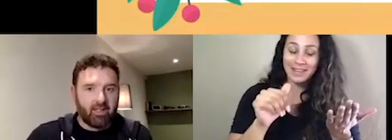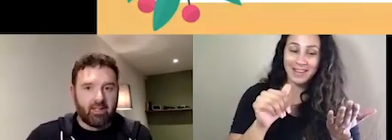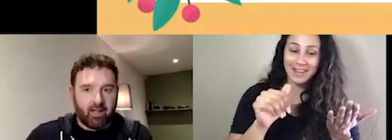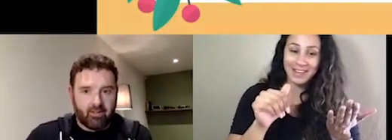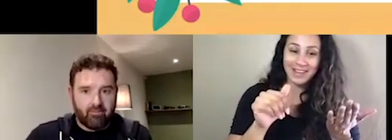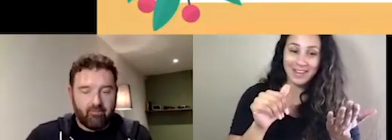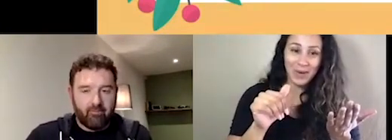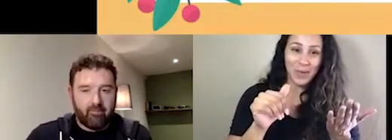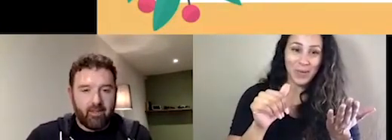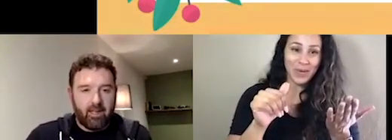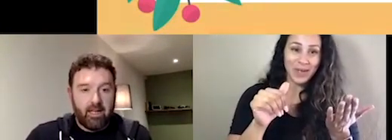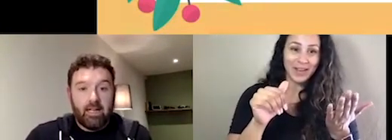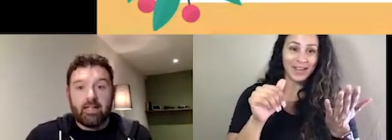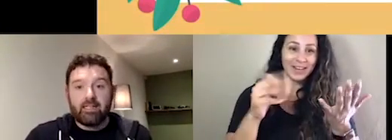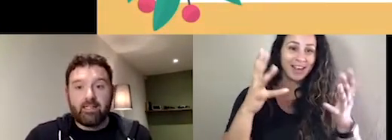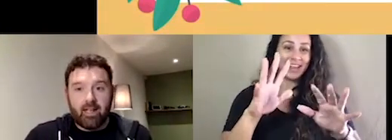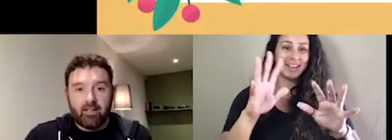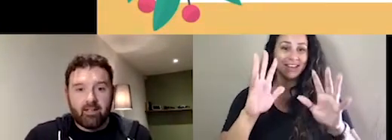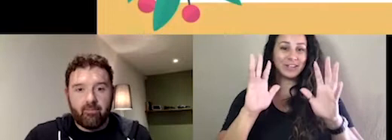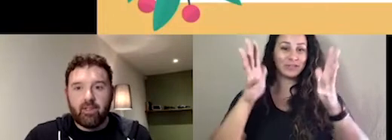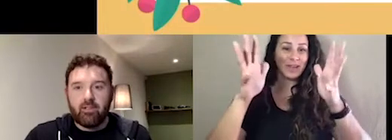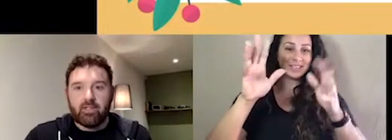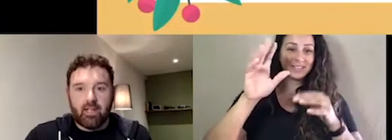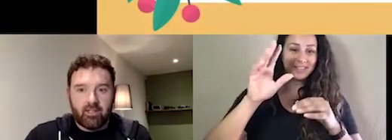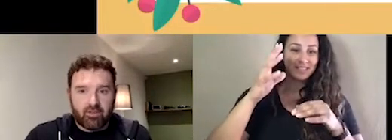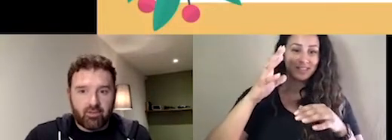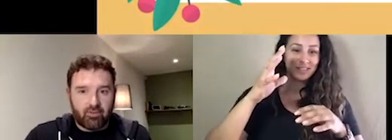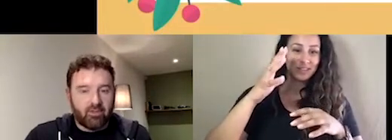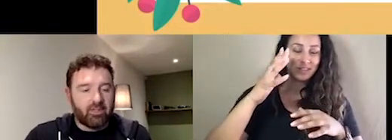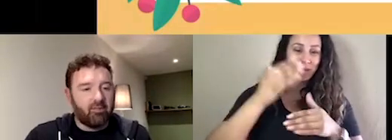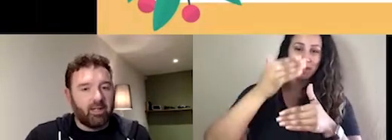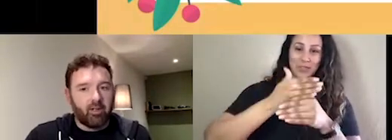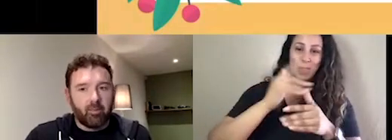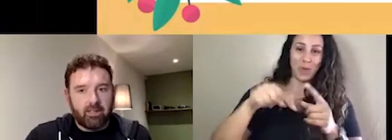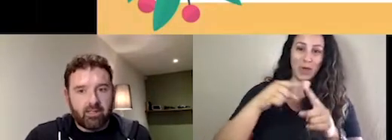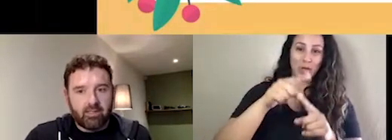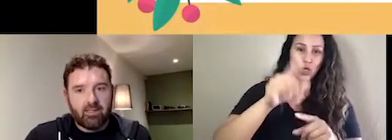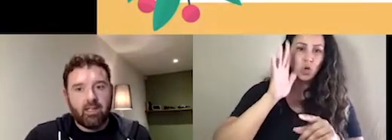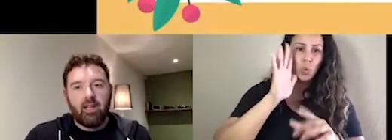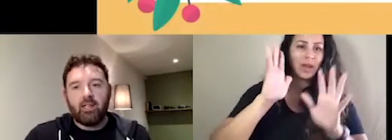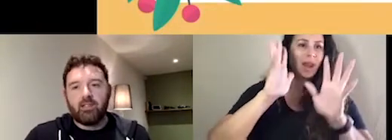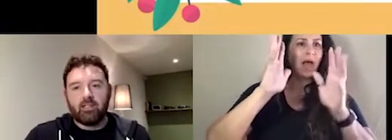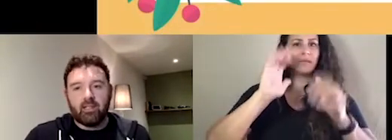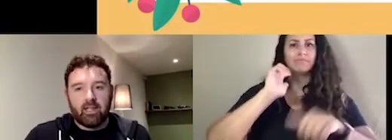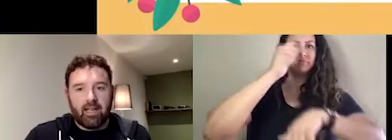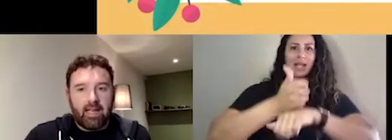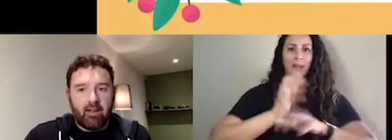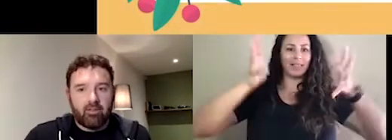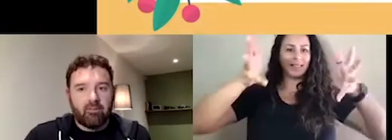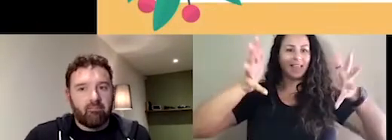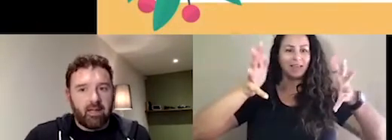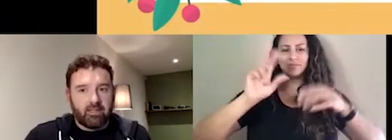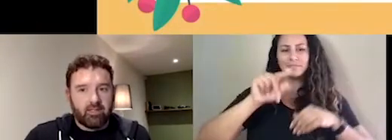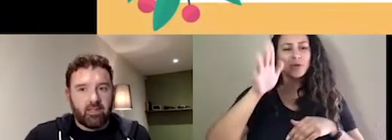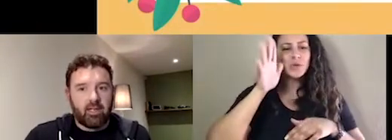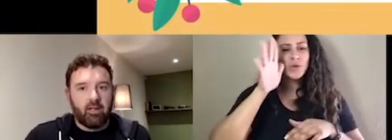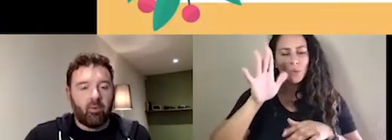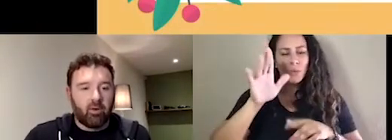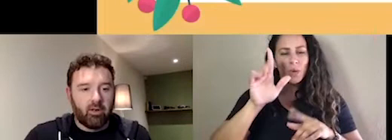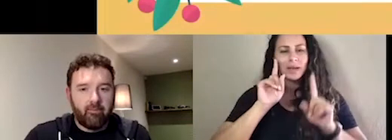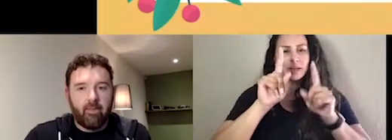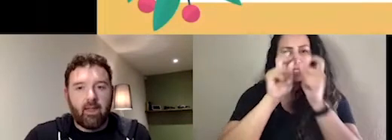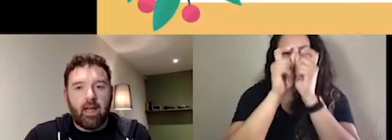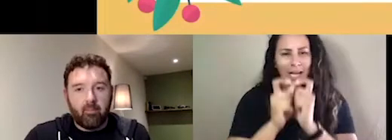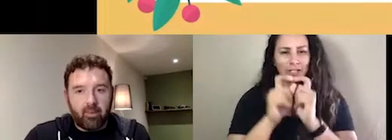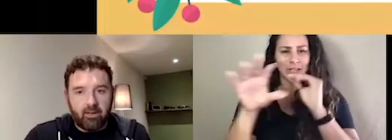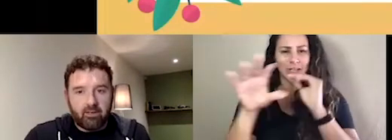and leave it at that. Instead, you'd tend to your storefront on a regular basis, changing the layout, messaging, and